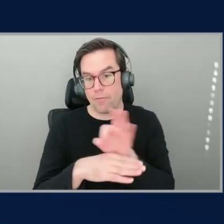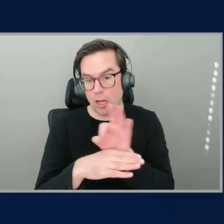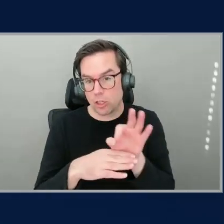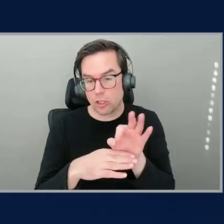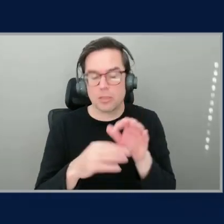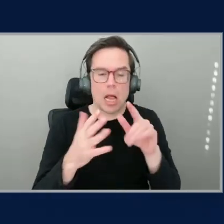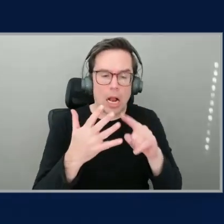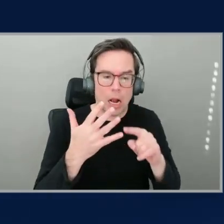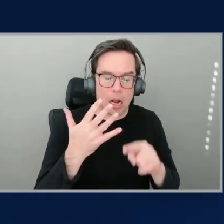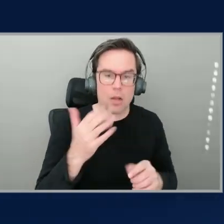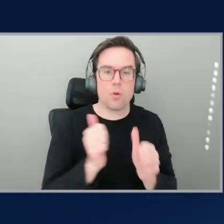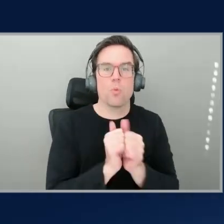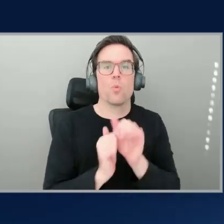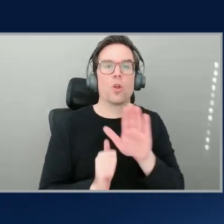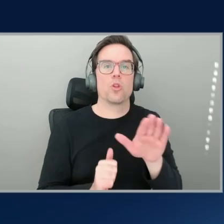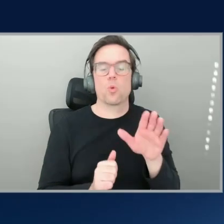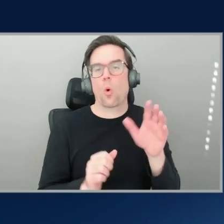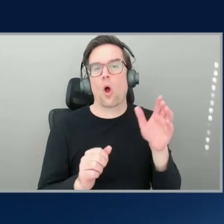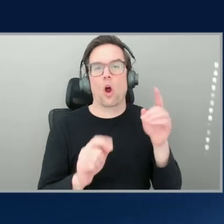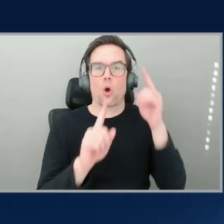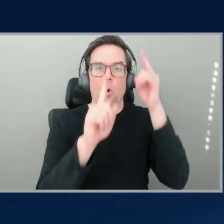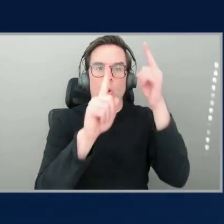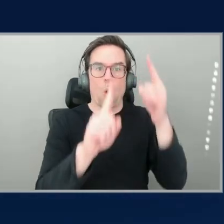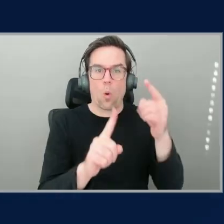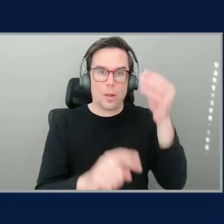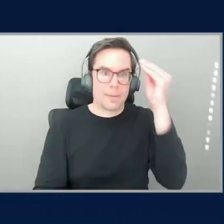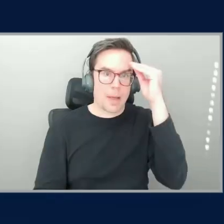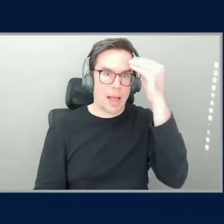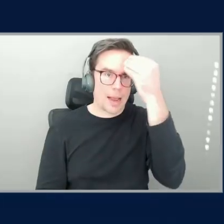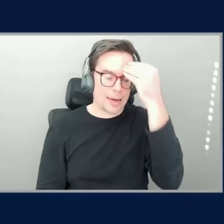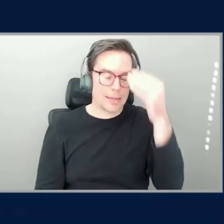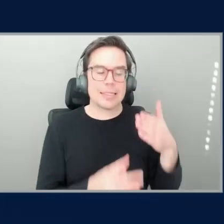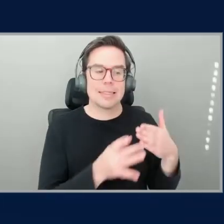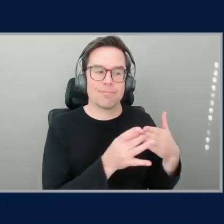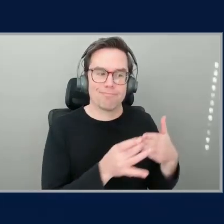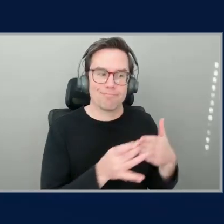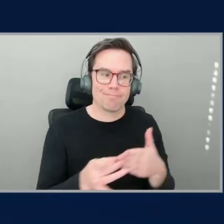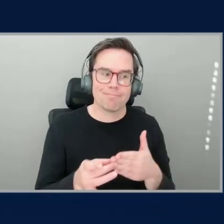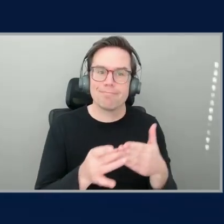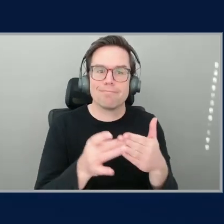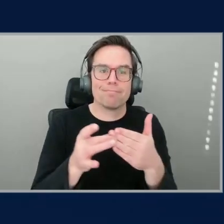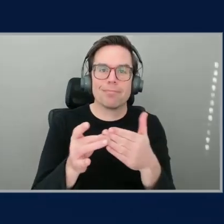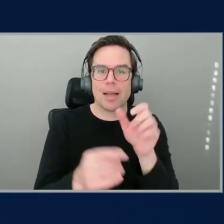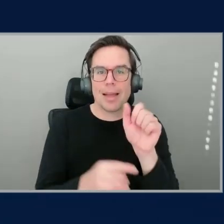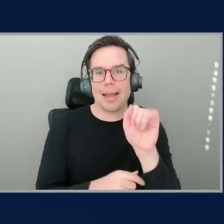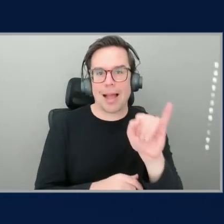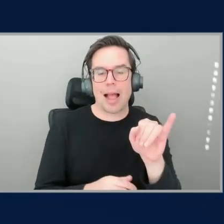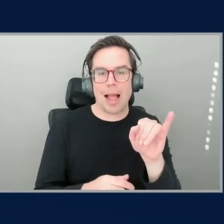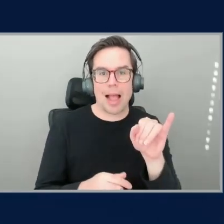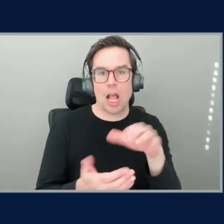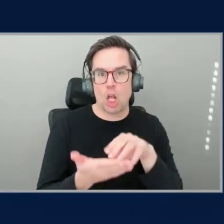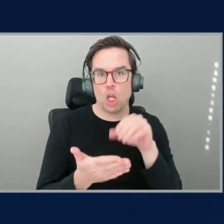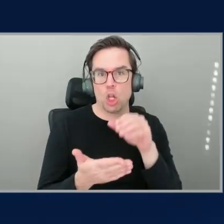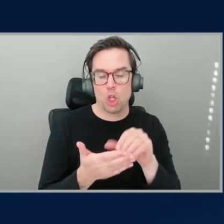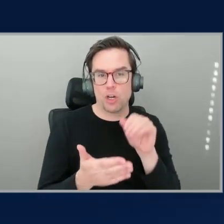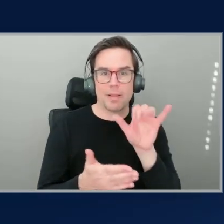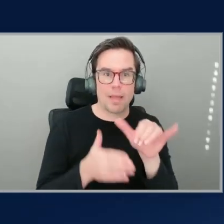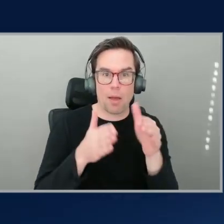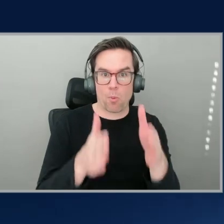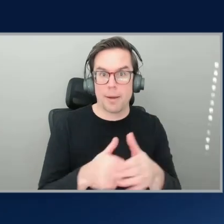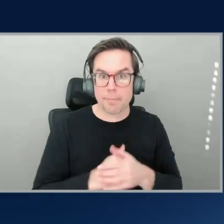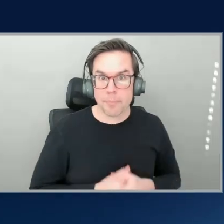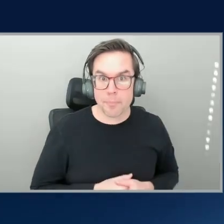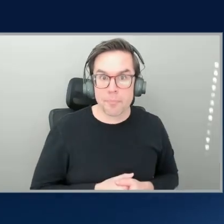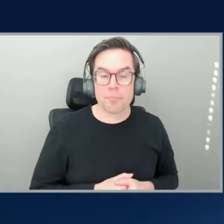in mind, whatever you want to build, steer it that way. So it's very important to just ask a large language